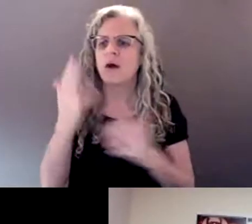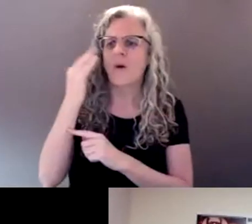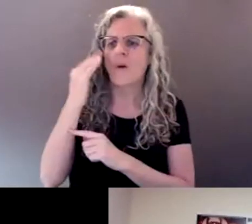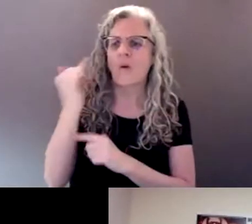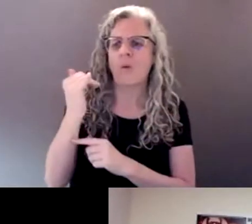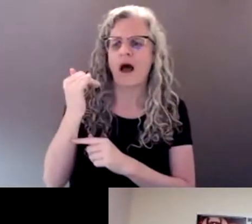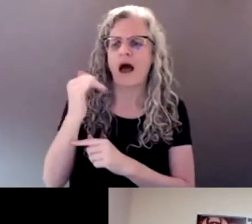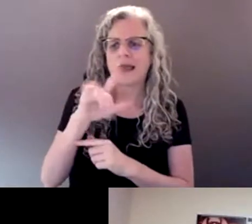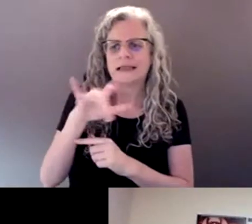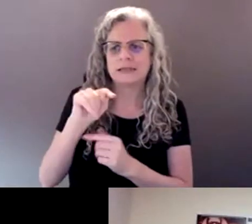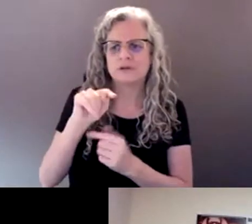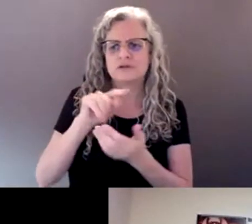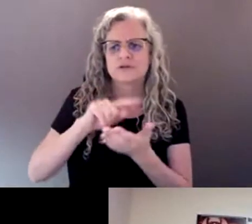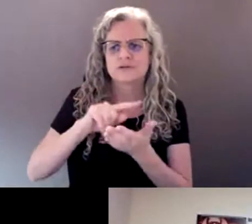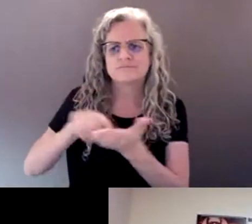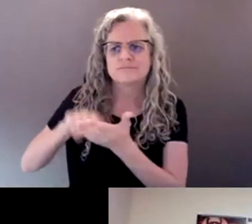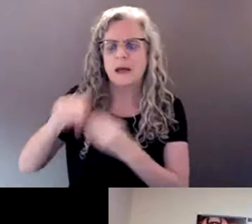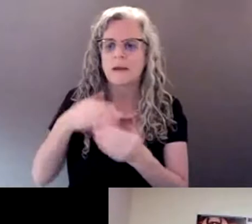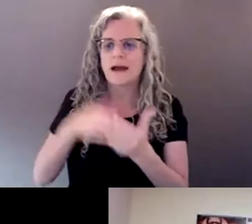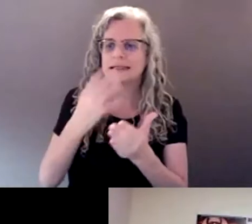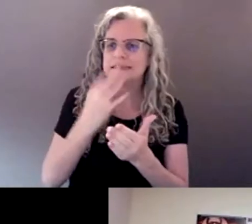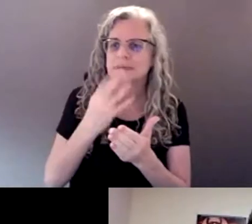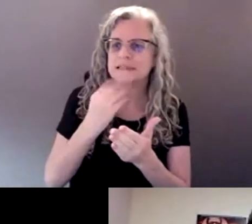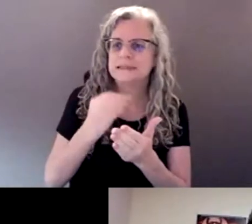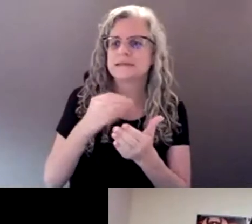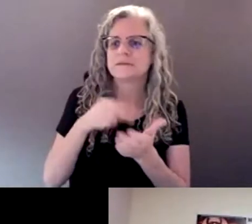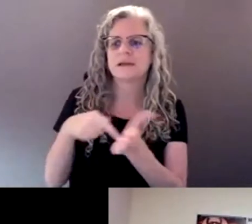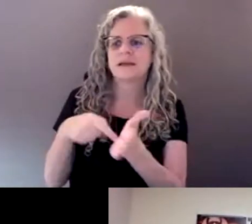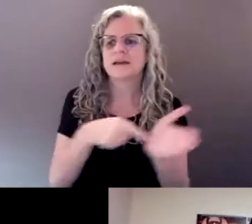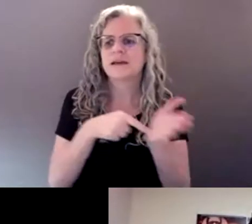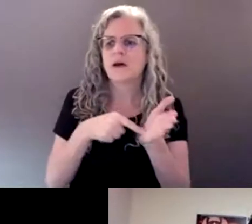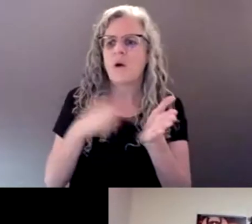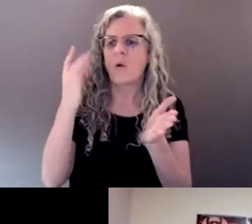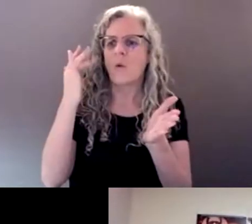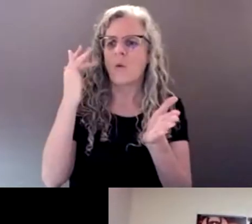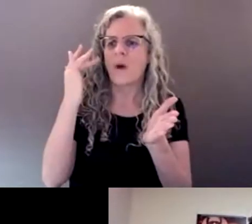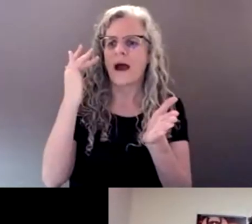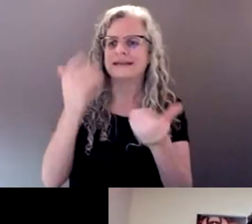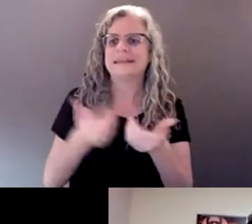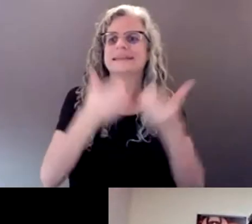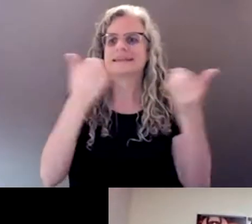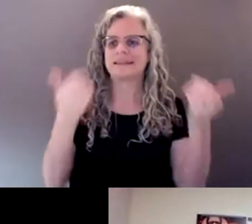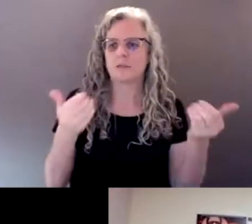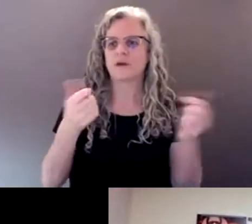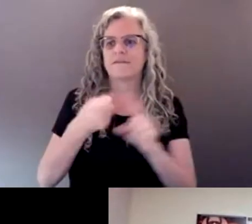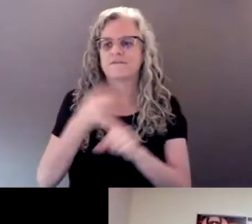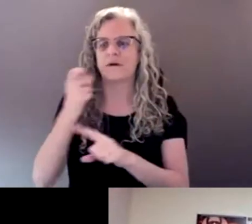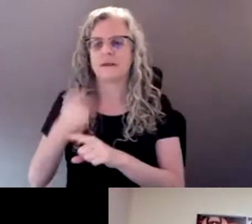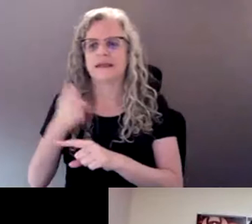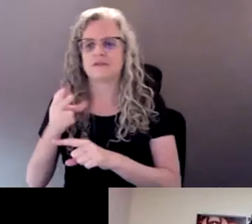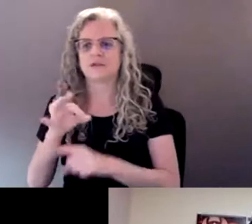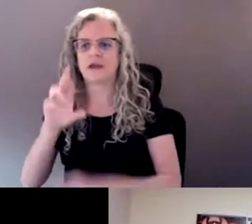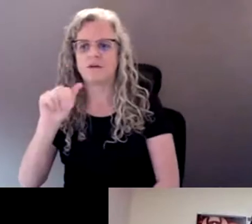literature on anti-Semitism or anti-Judaism exists, I suppose, in a separate as a